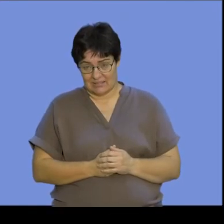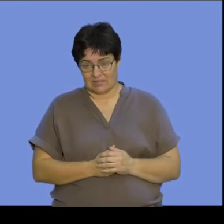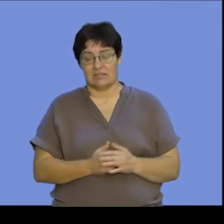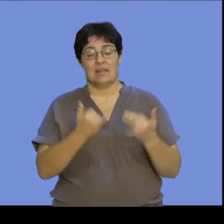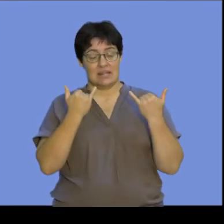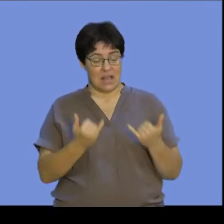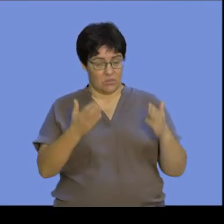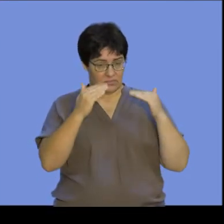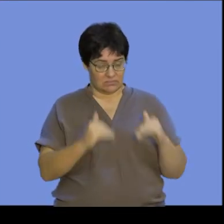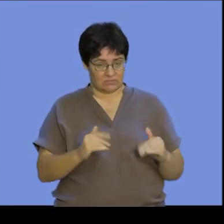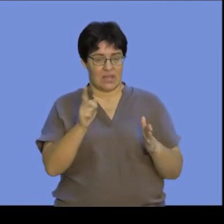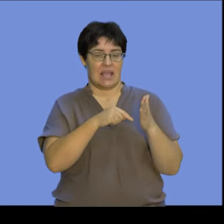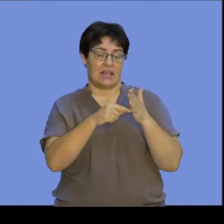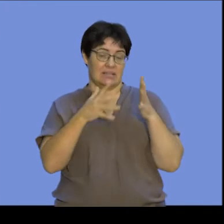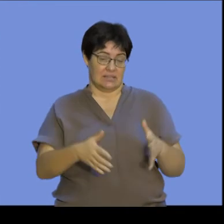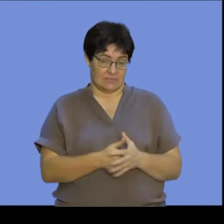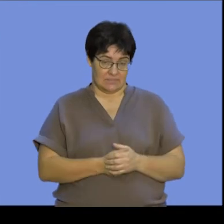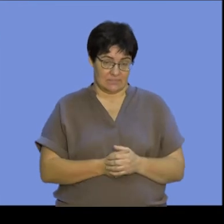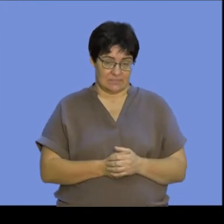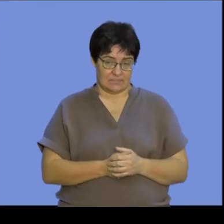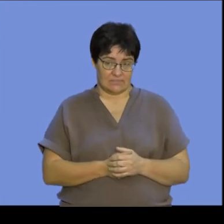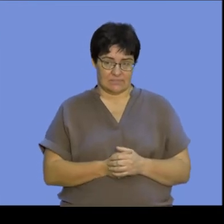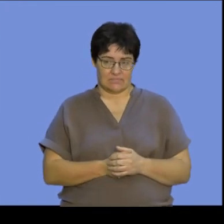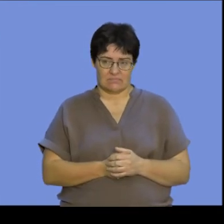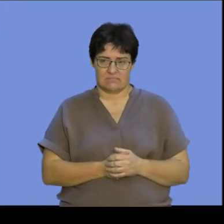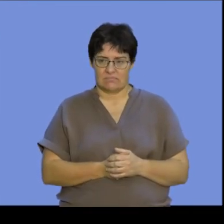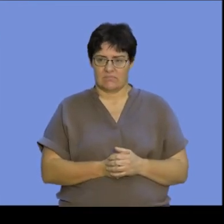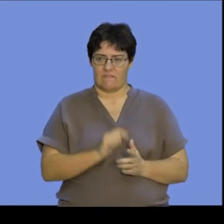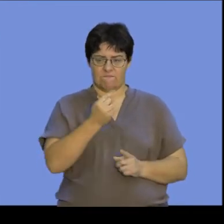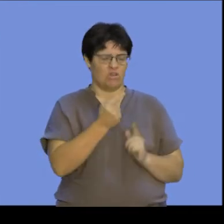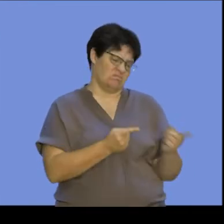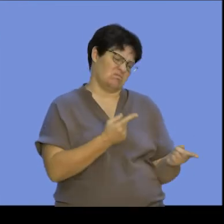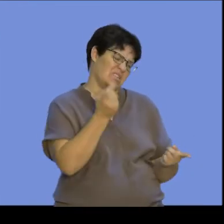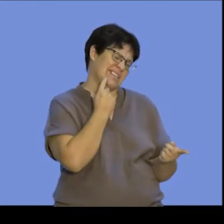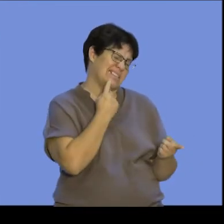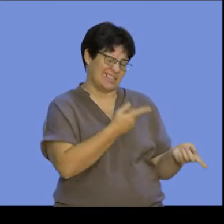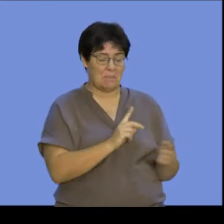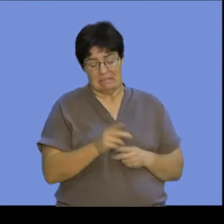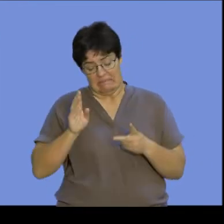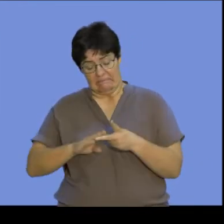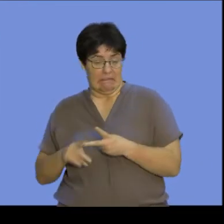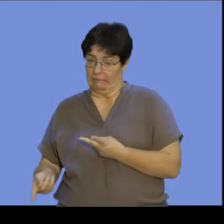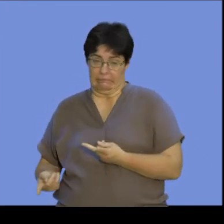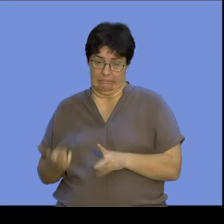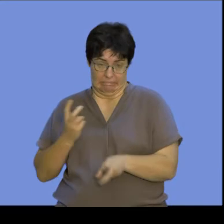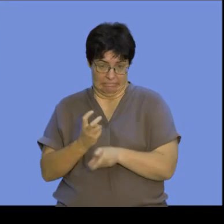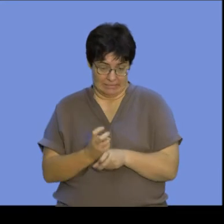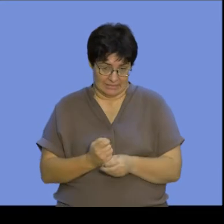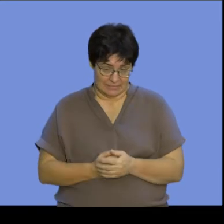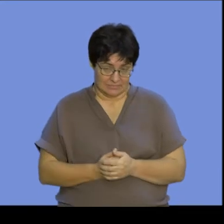to use our calculators. I could do the first part of the sum in my head, but I can't do the other because of the